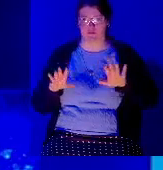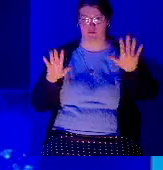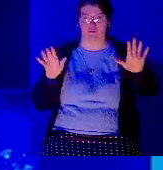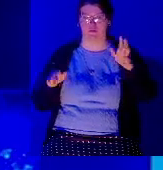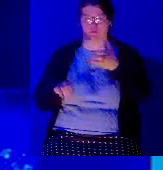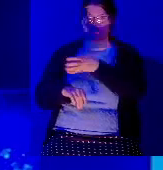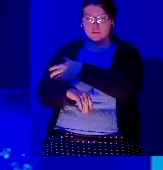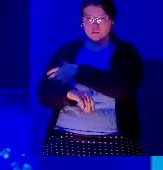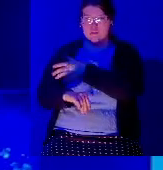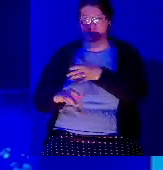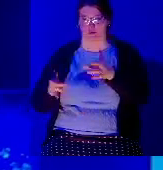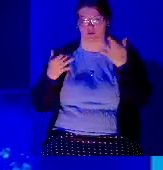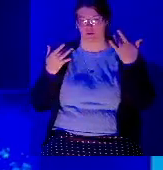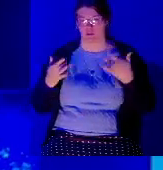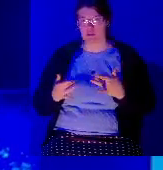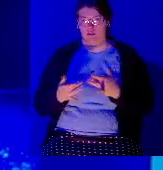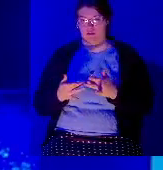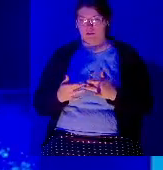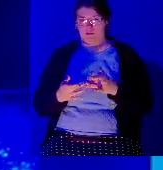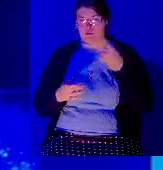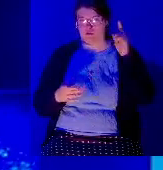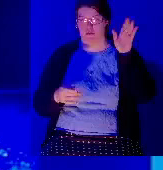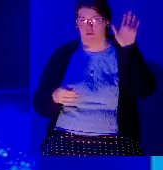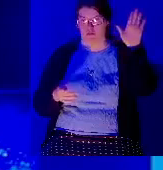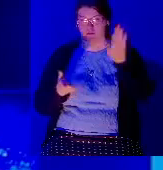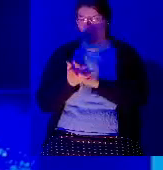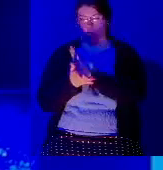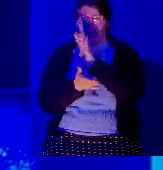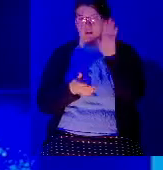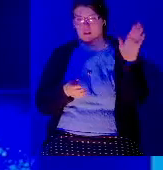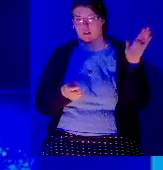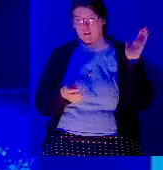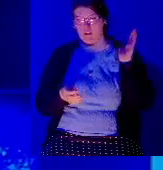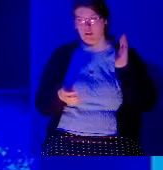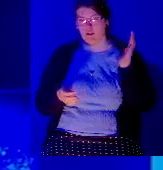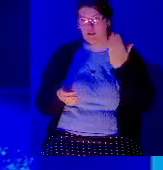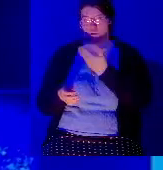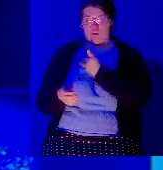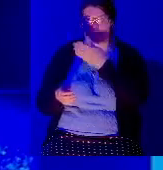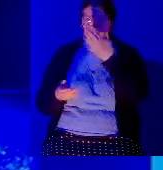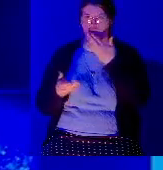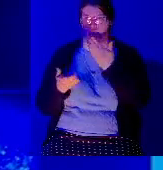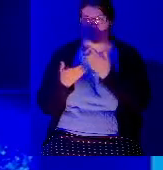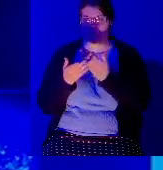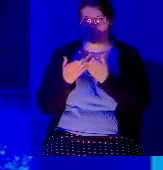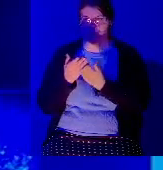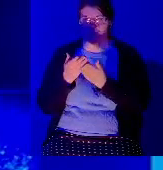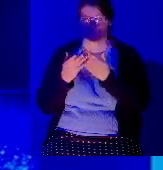for our good, we pray in Jesus' name. Amen.